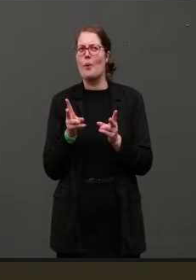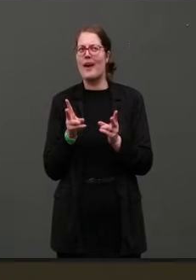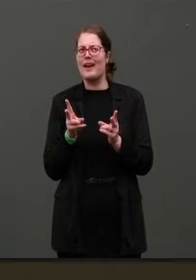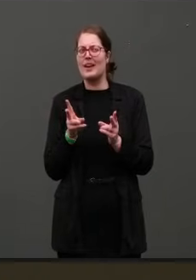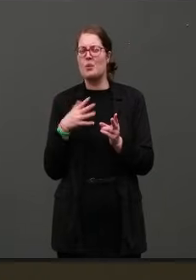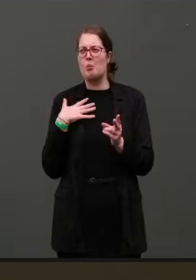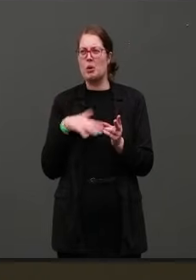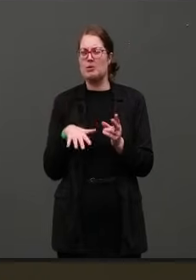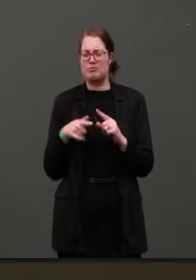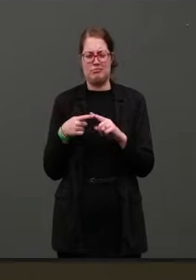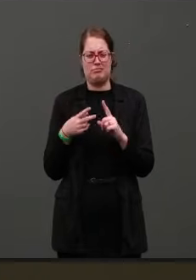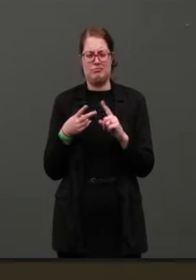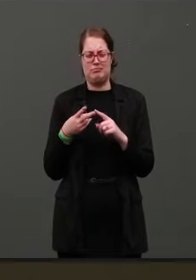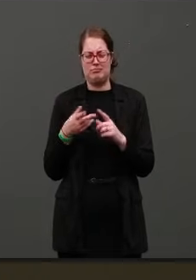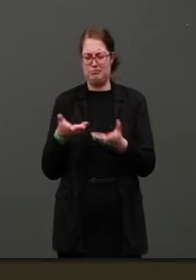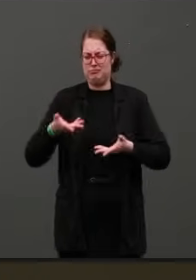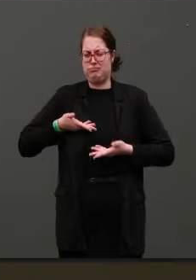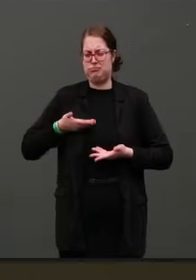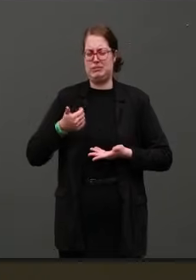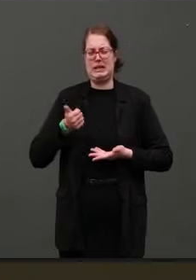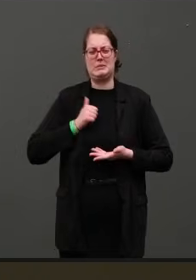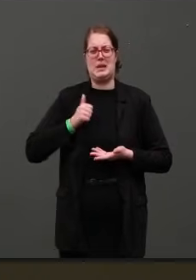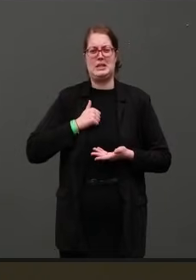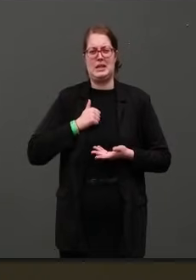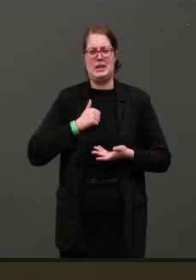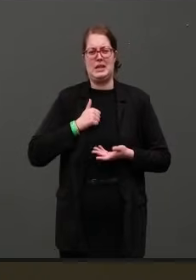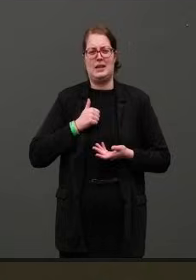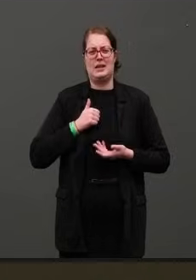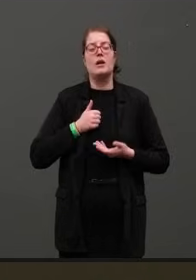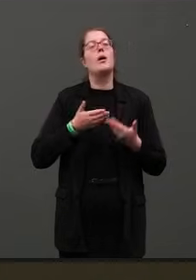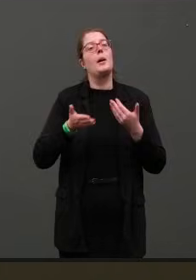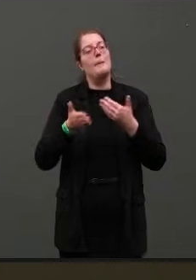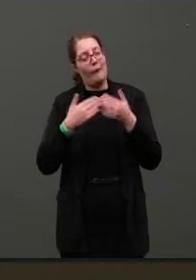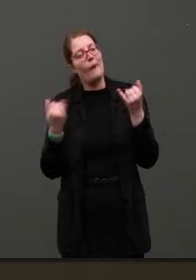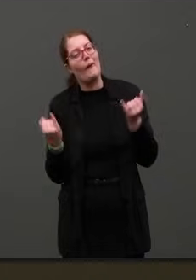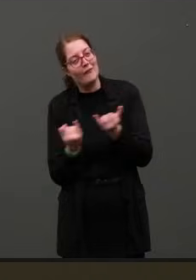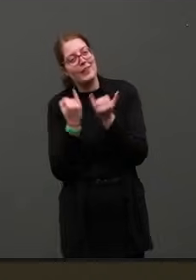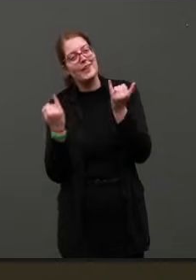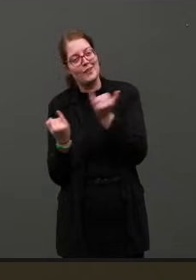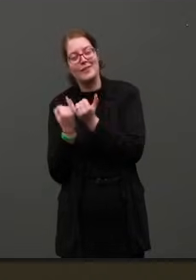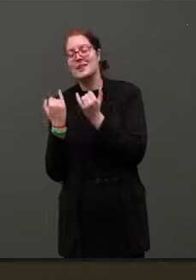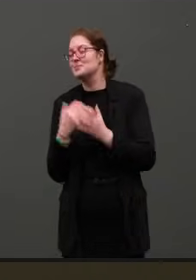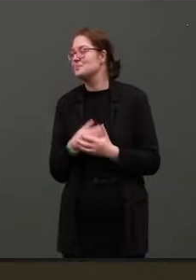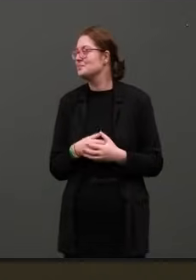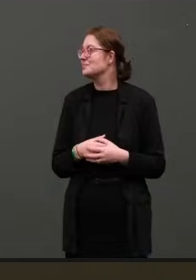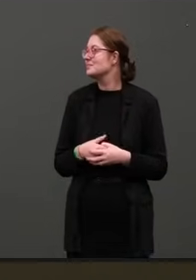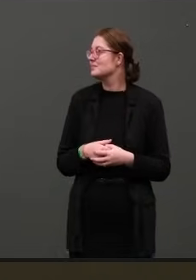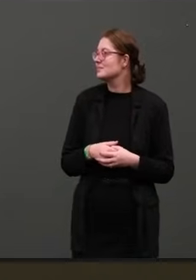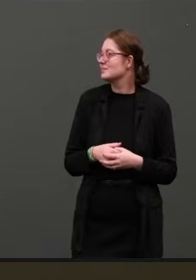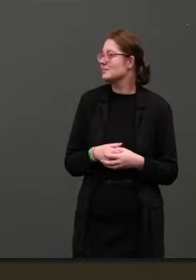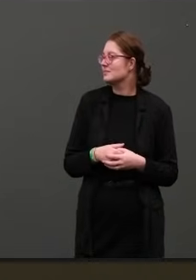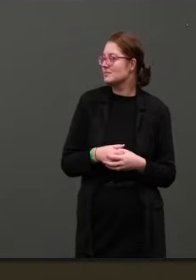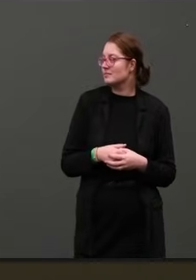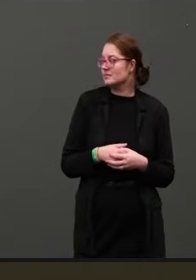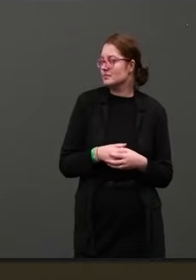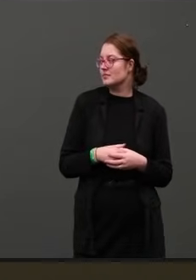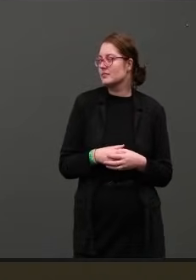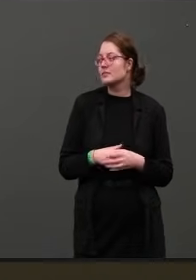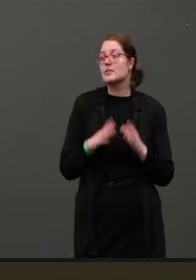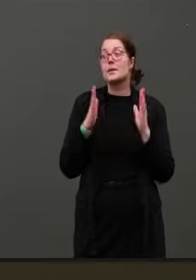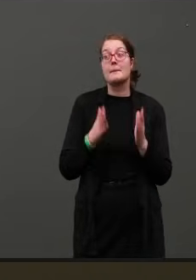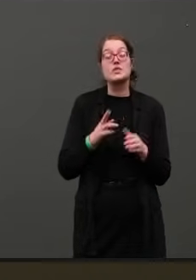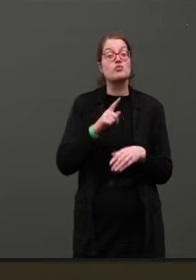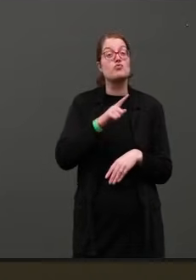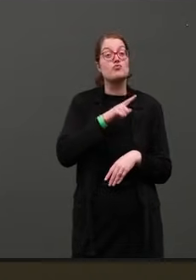or expected, which leads to further conflict. But whatever you do, you must have a reason for it. You